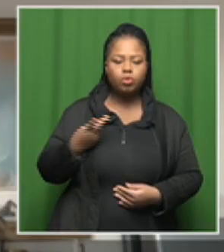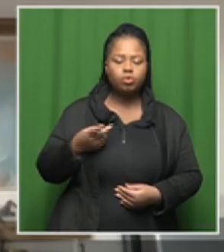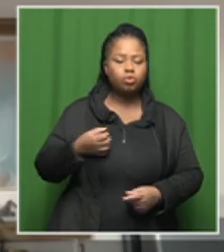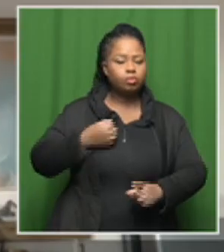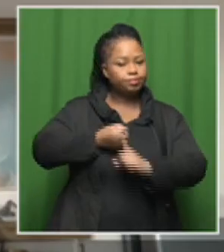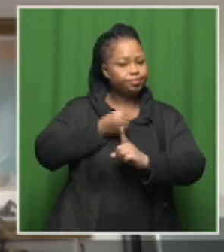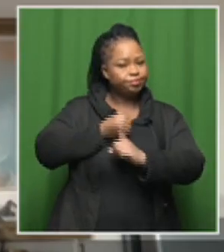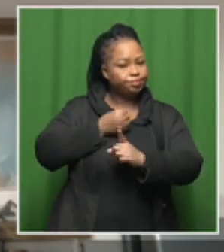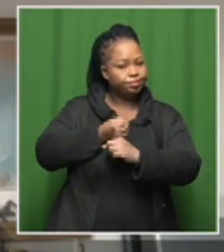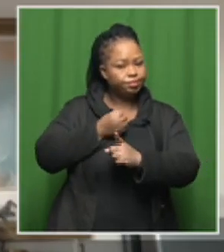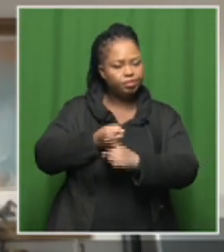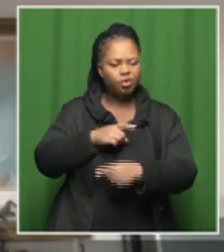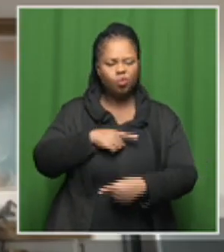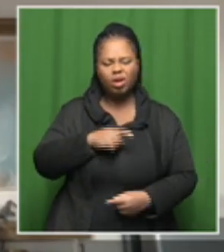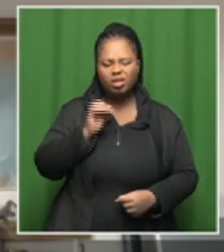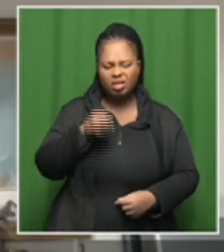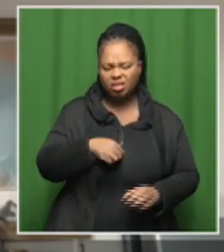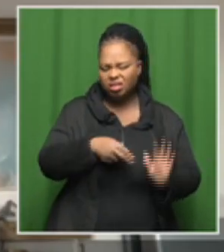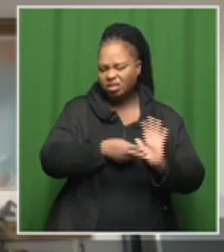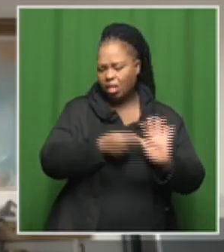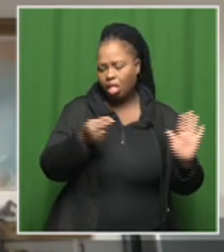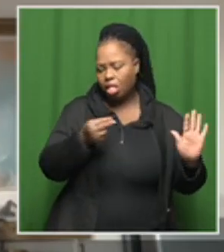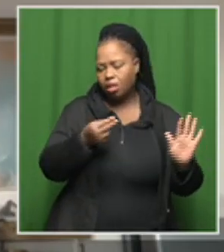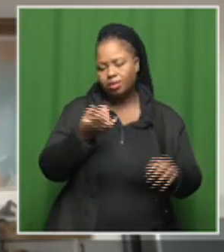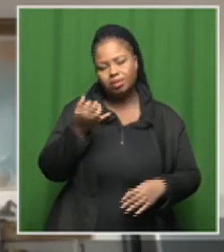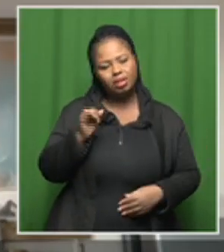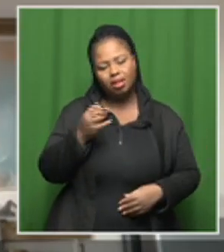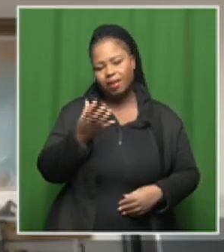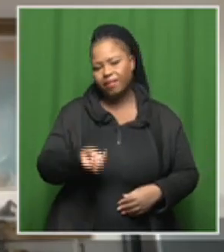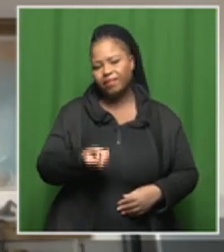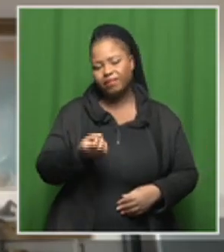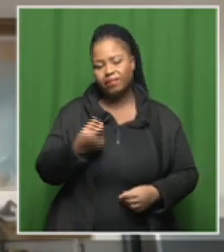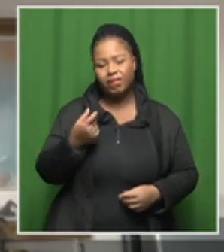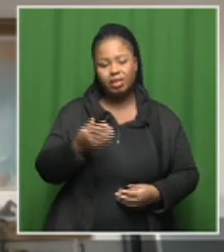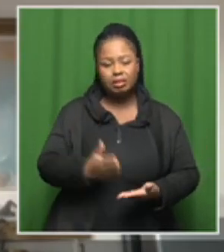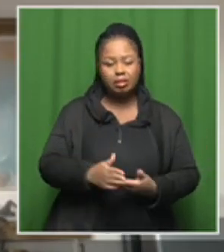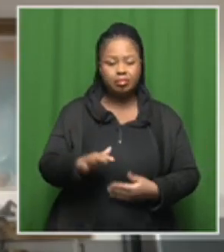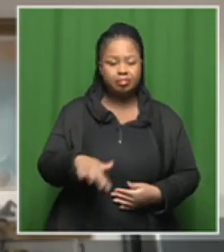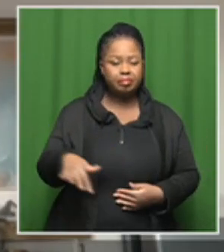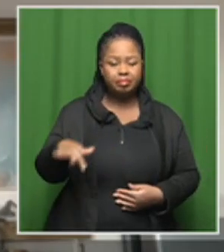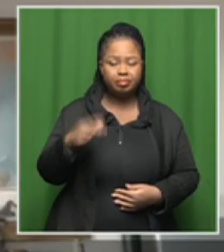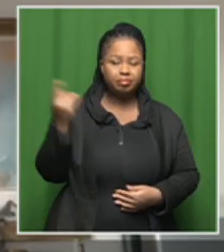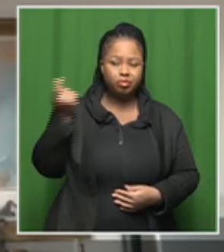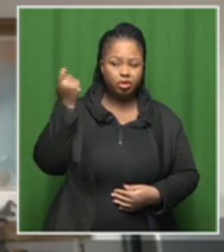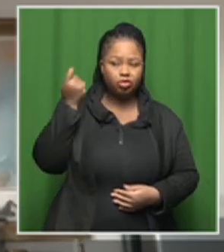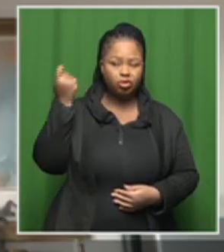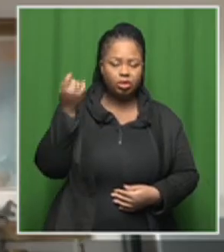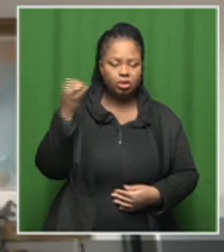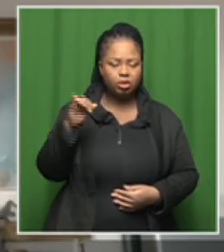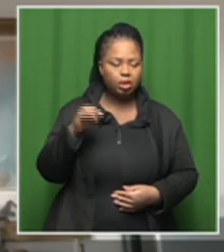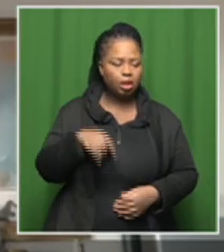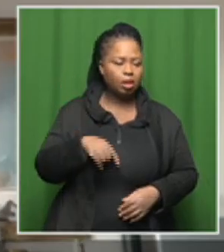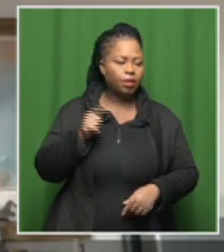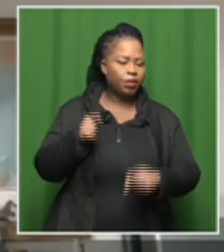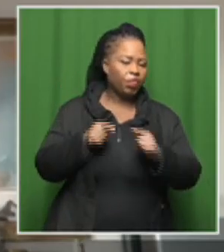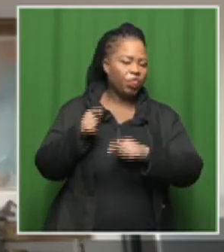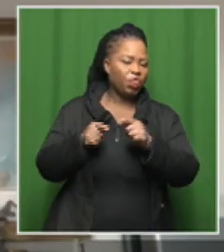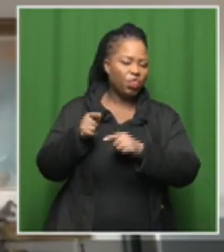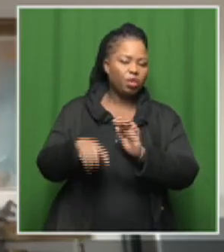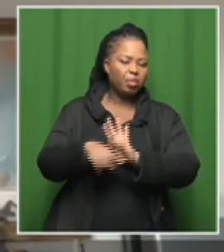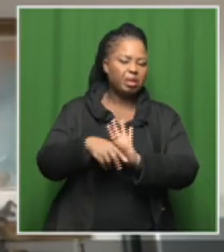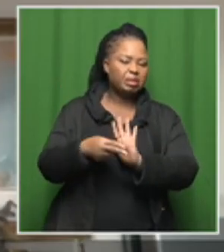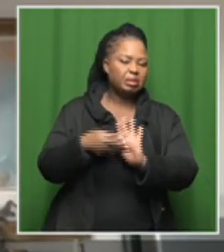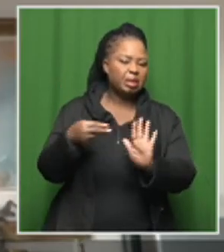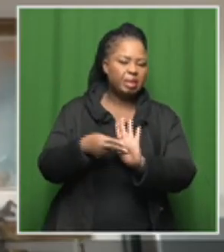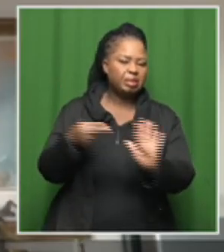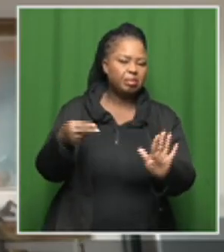said, there is stigma still around it. I would say more in the areas which are more rural and outside main centres. And it's